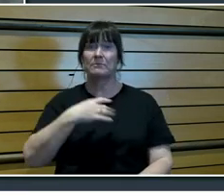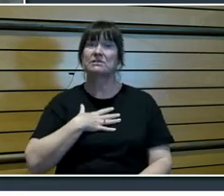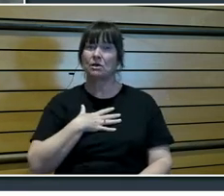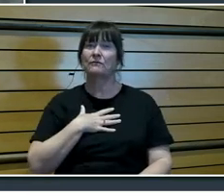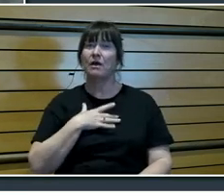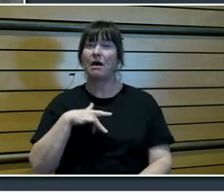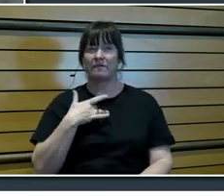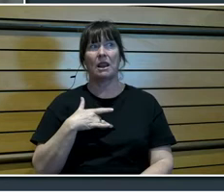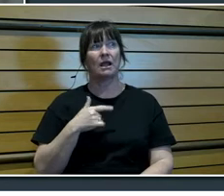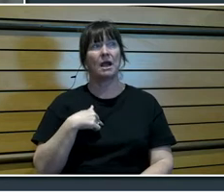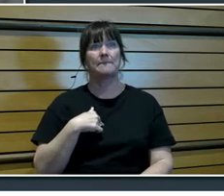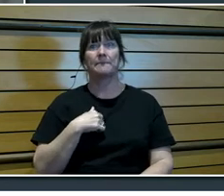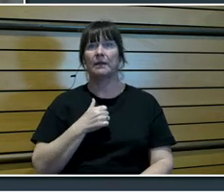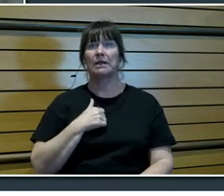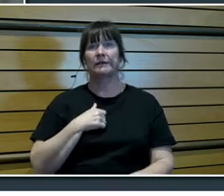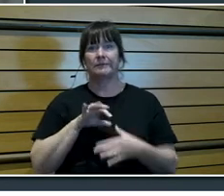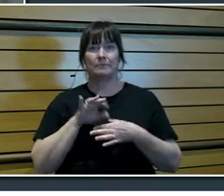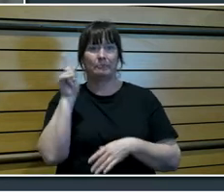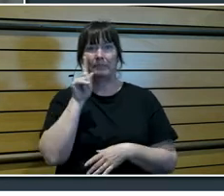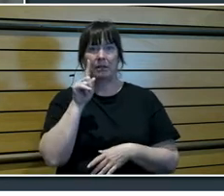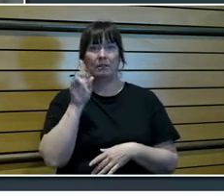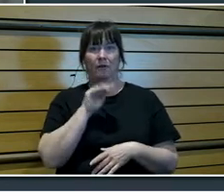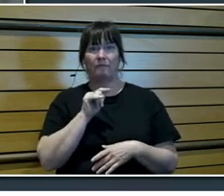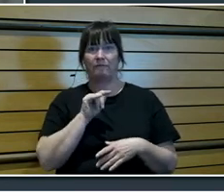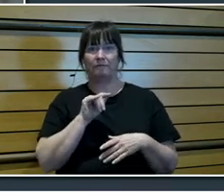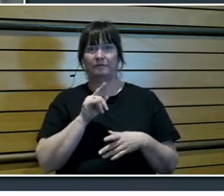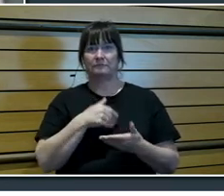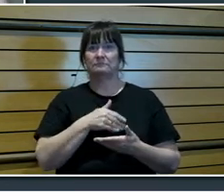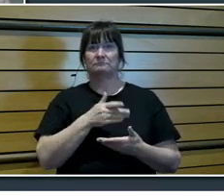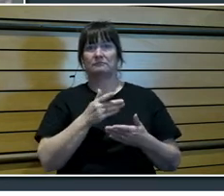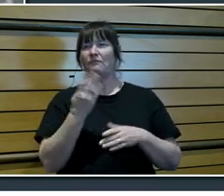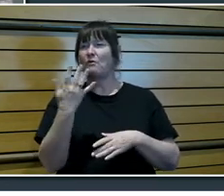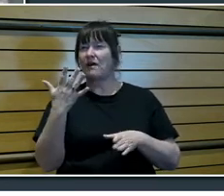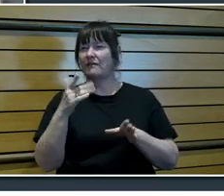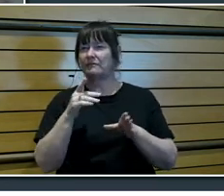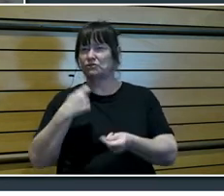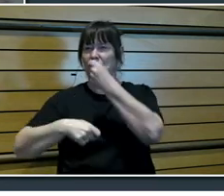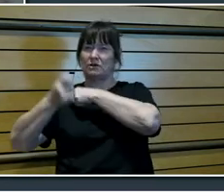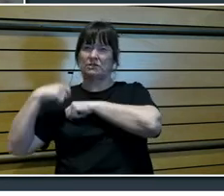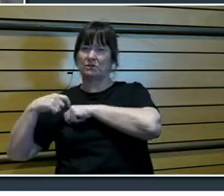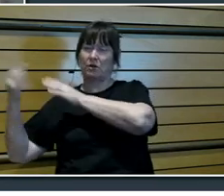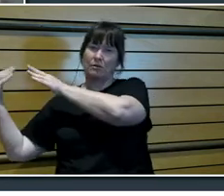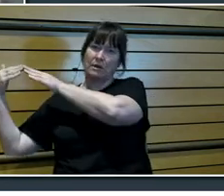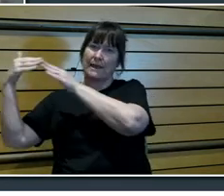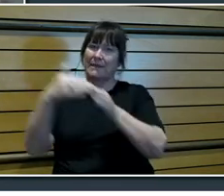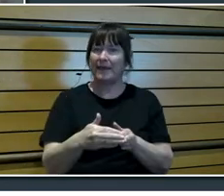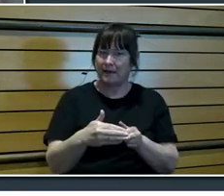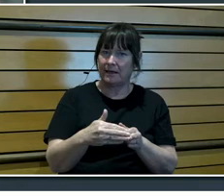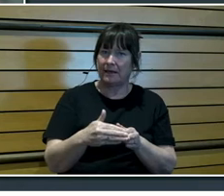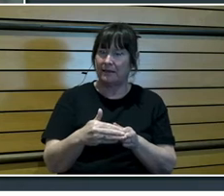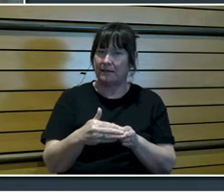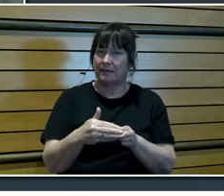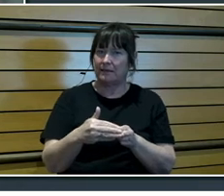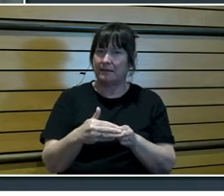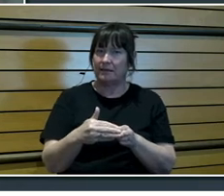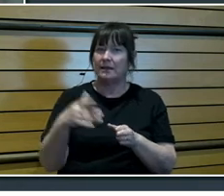tangata tiriti. My ancestors, you know, four or five generations back, came here only because of the